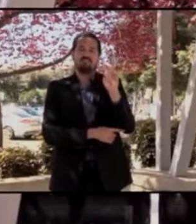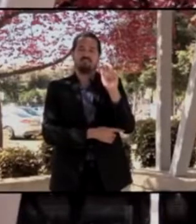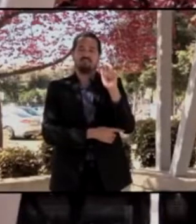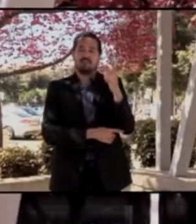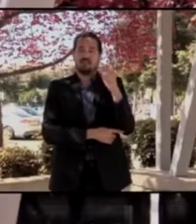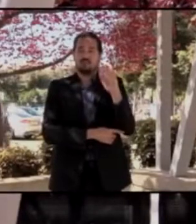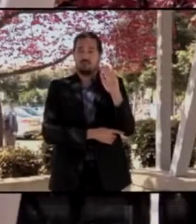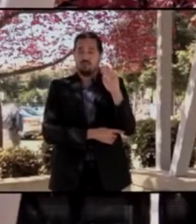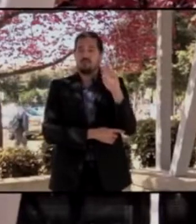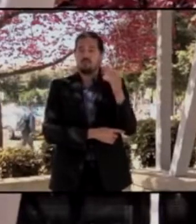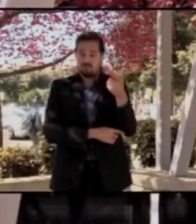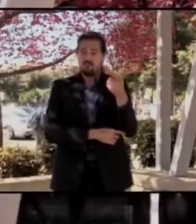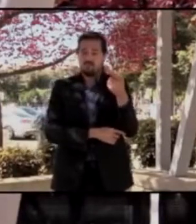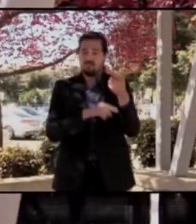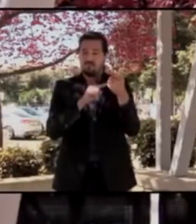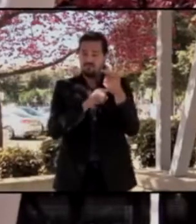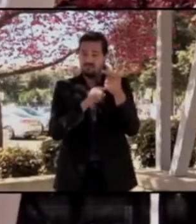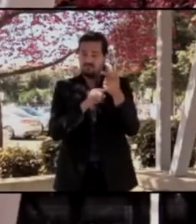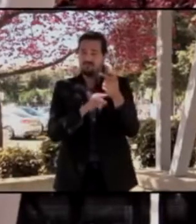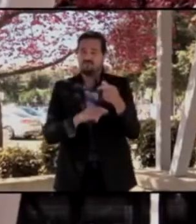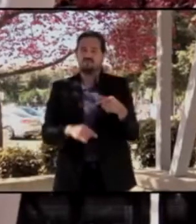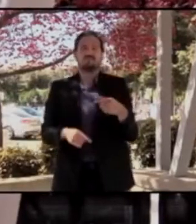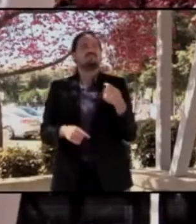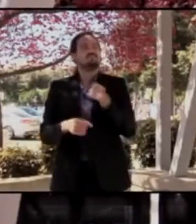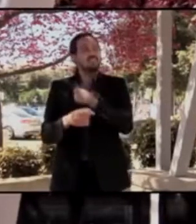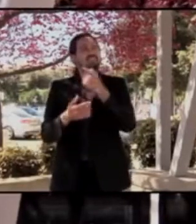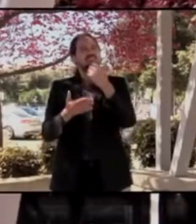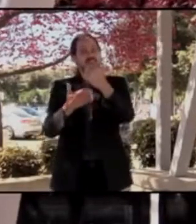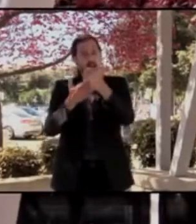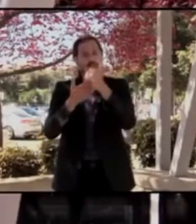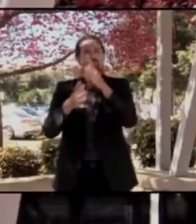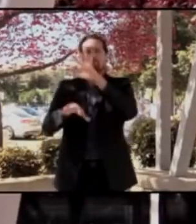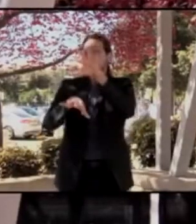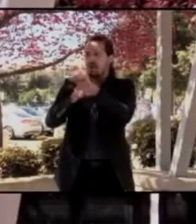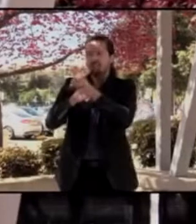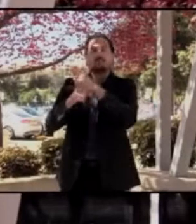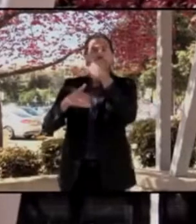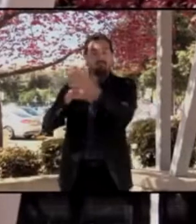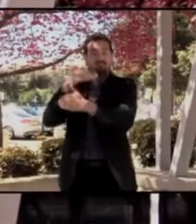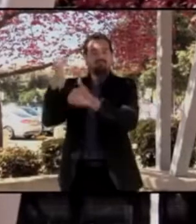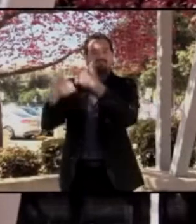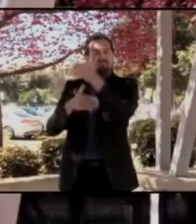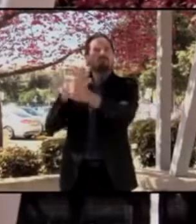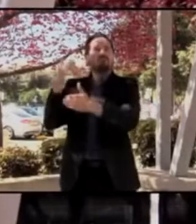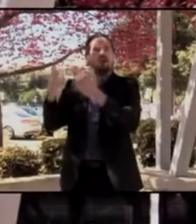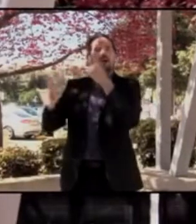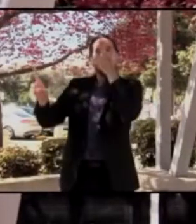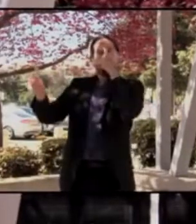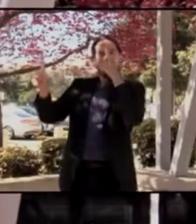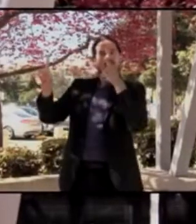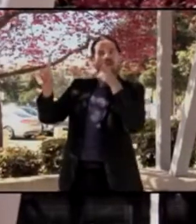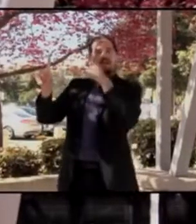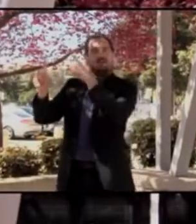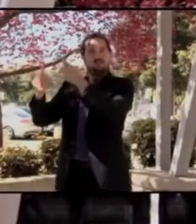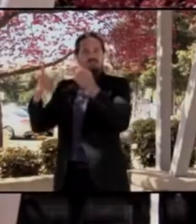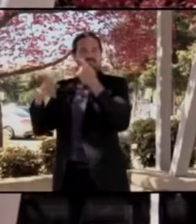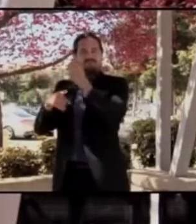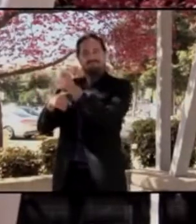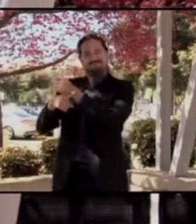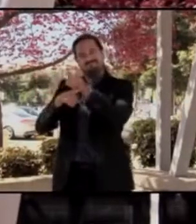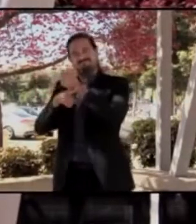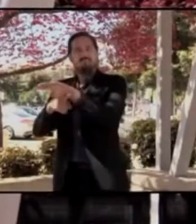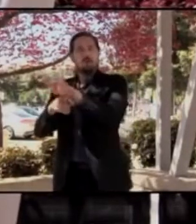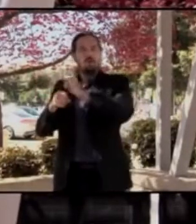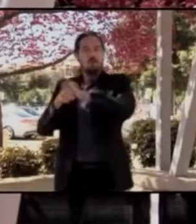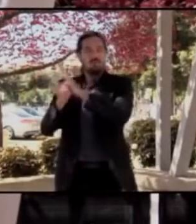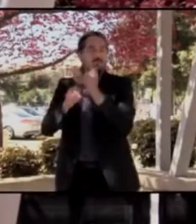www.sccfreevax.org. Help us get to the next milestone and the restoration of normalcy in Santa Clara County.